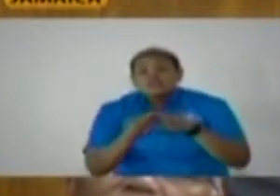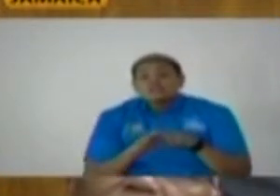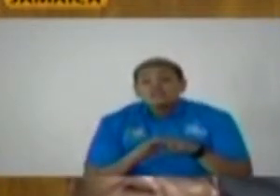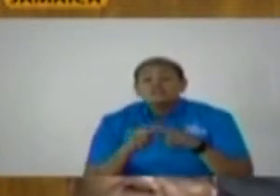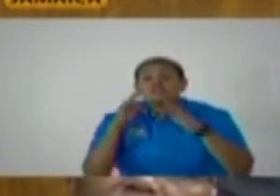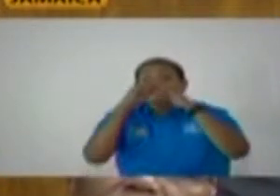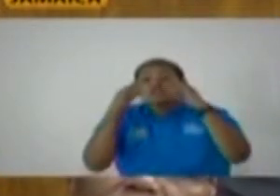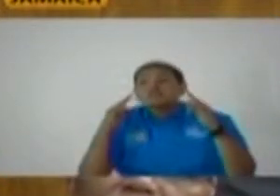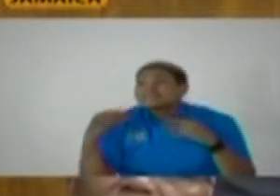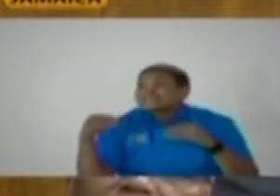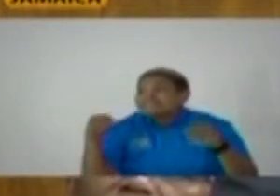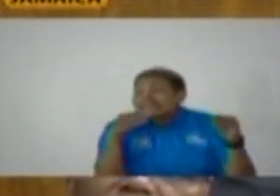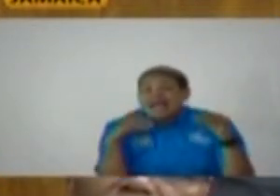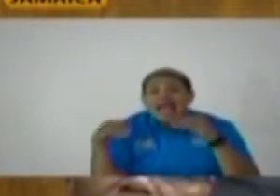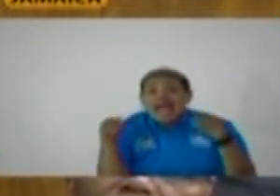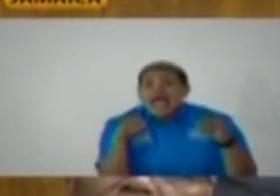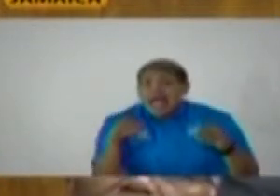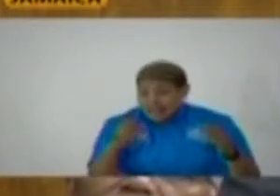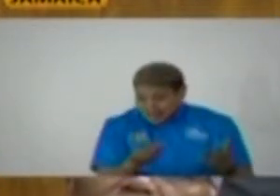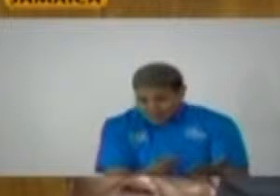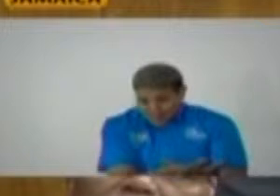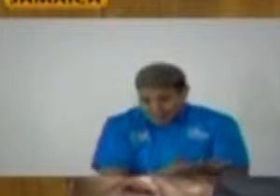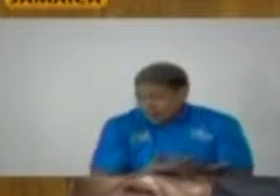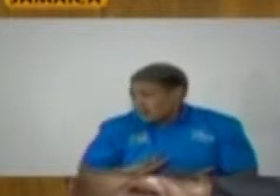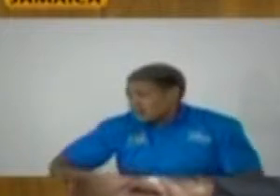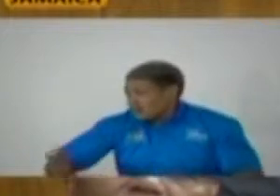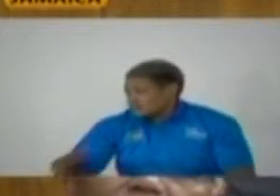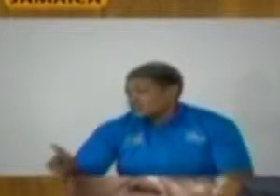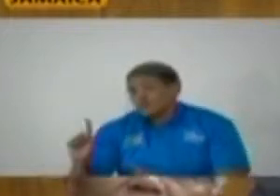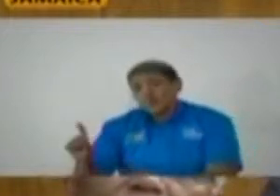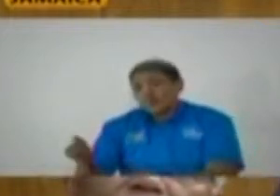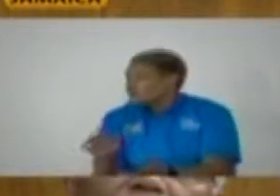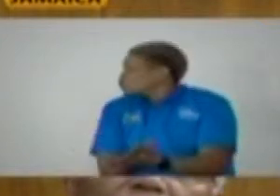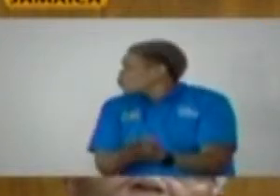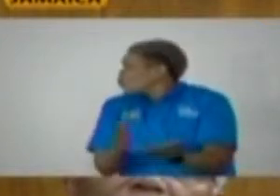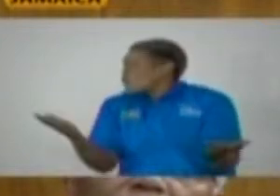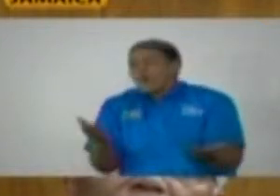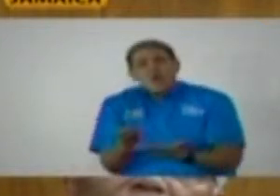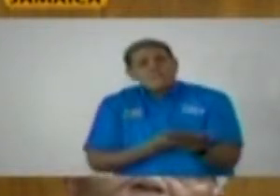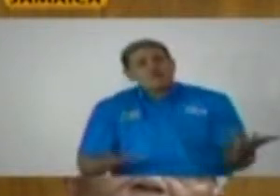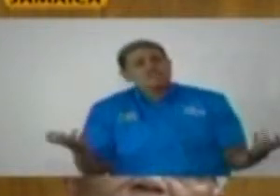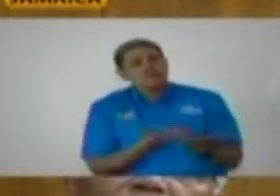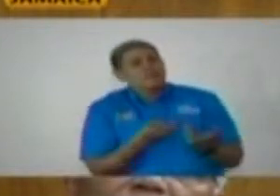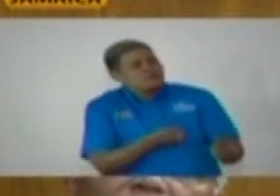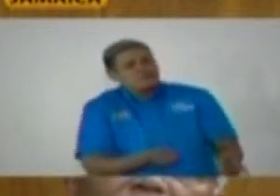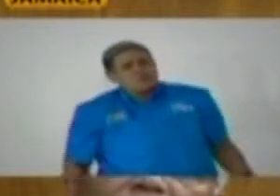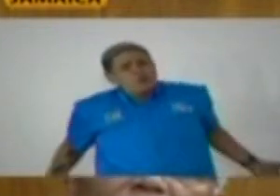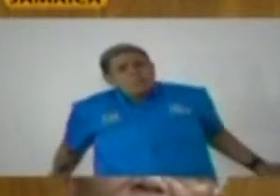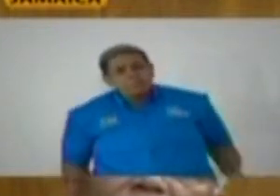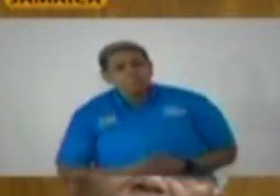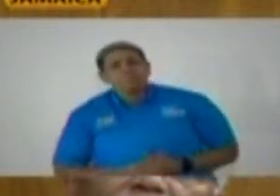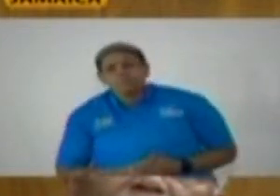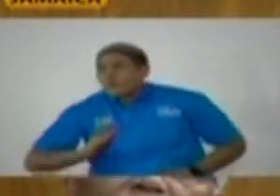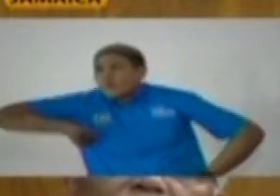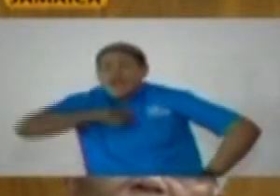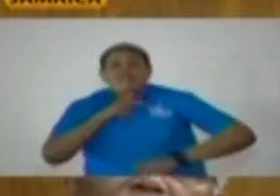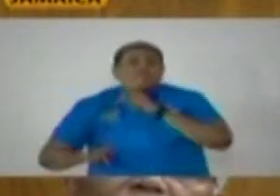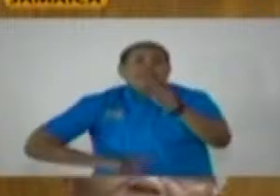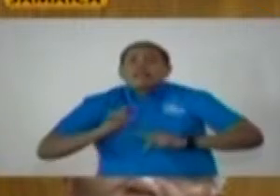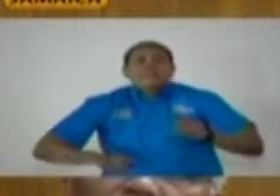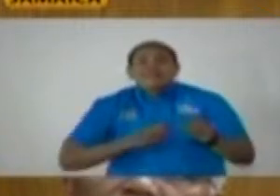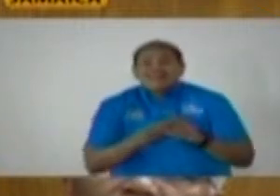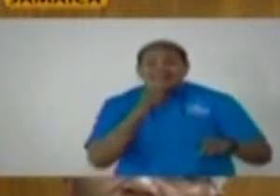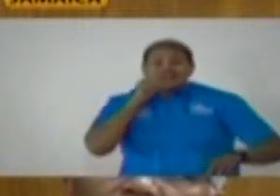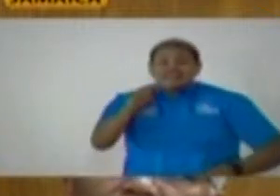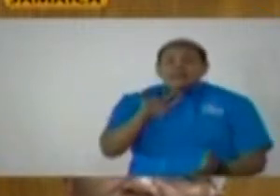stall selling to send their children to school. What is in the budget for them? We have people, even in the